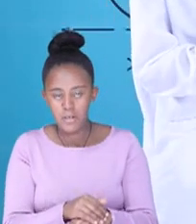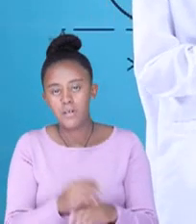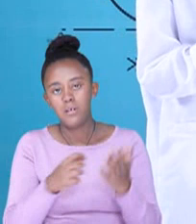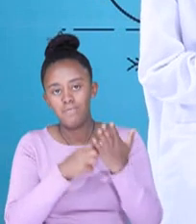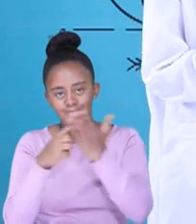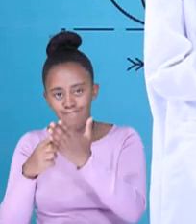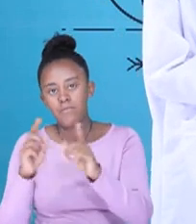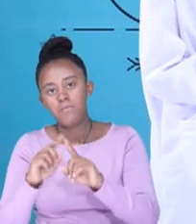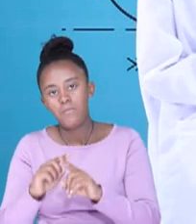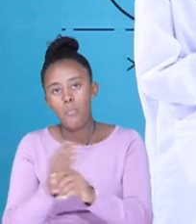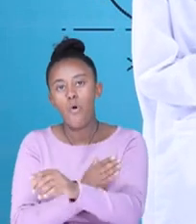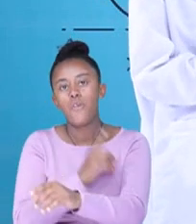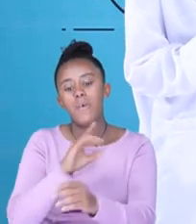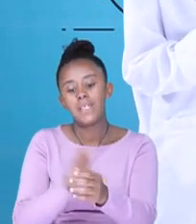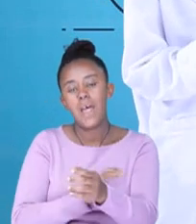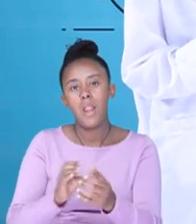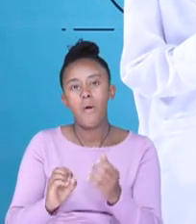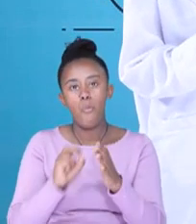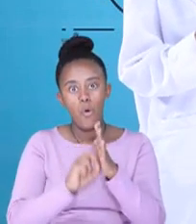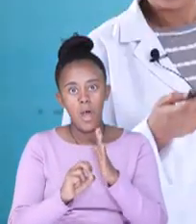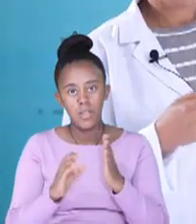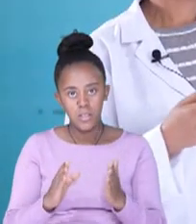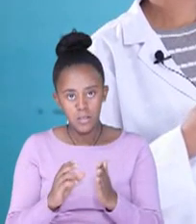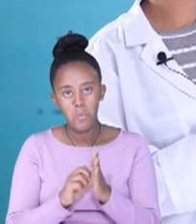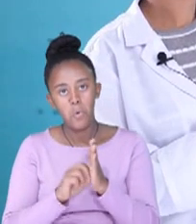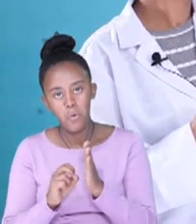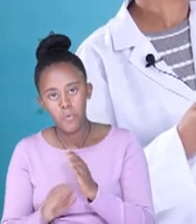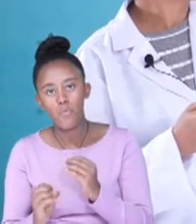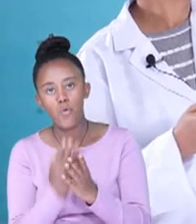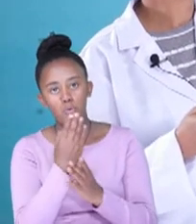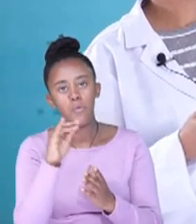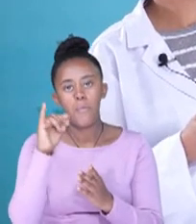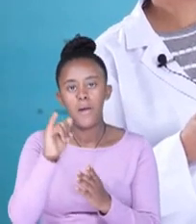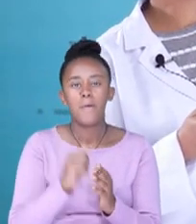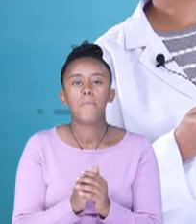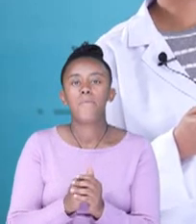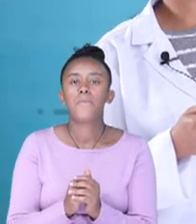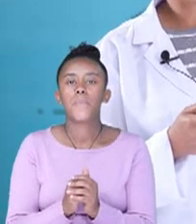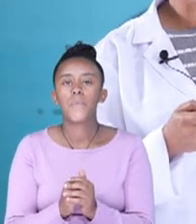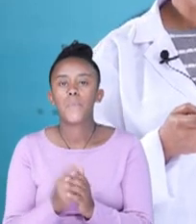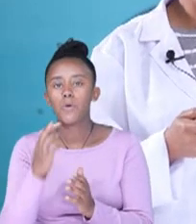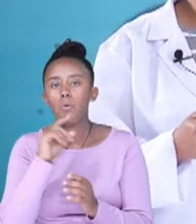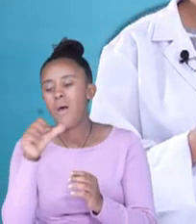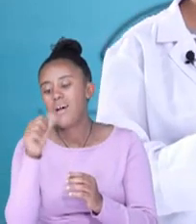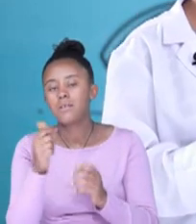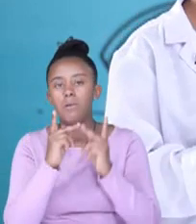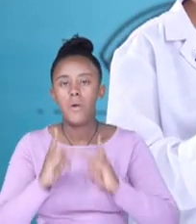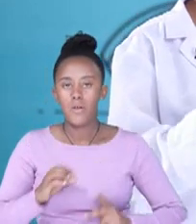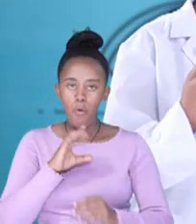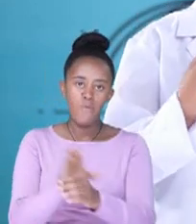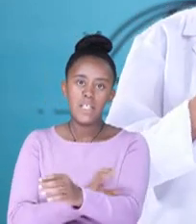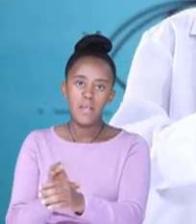modify different cell products that are produced by endoplasmic reticulum or other part of the